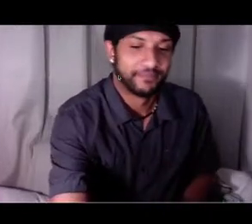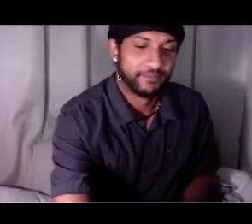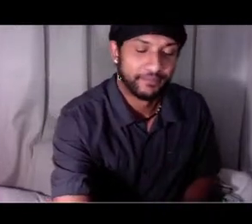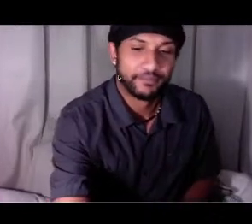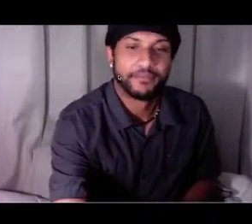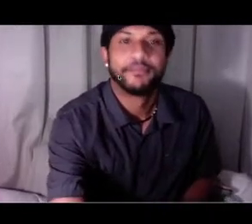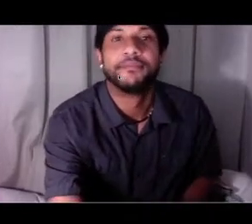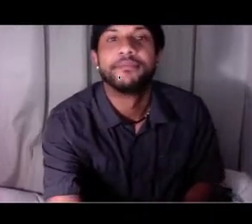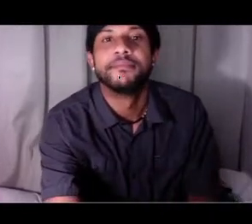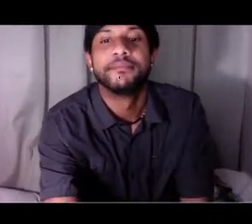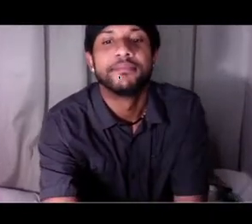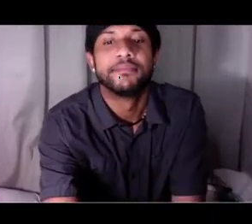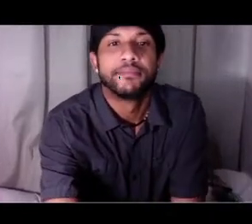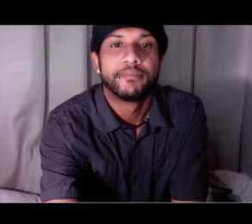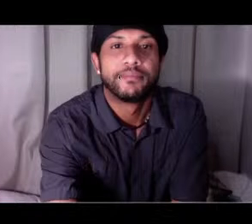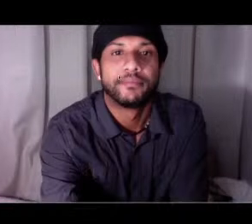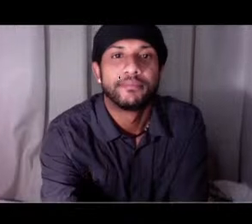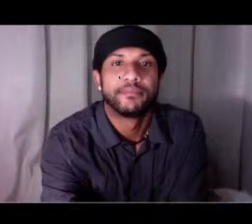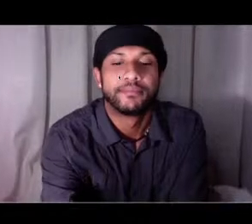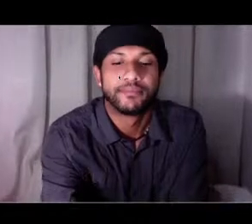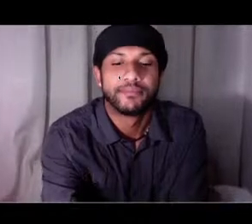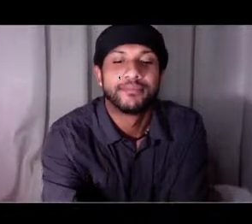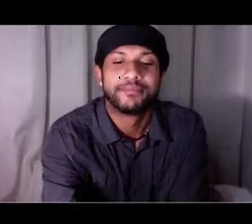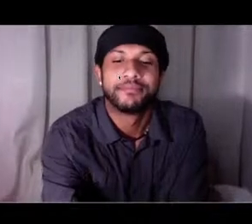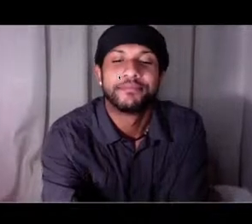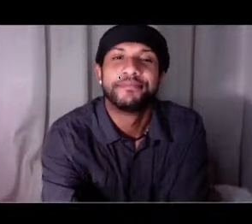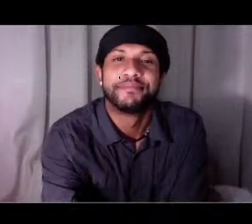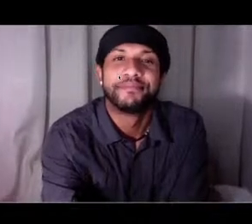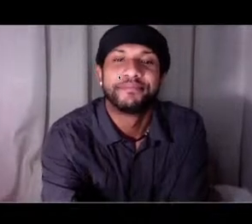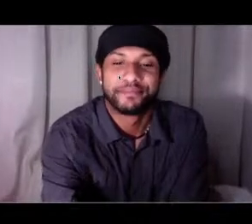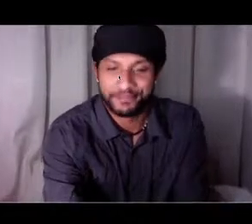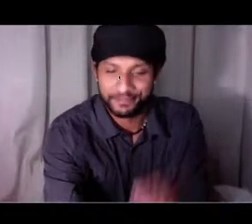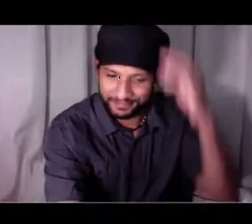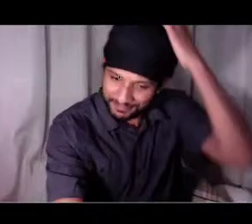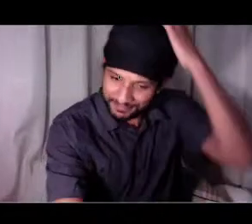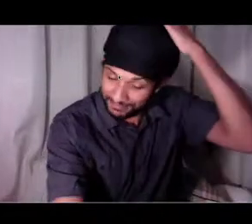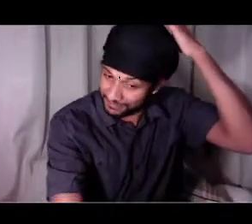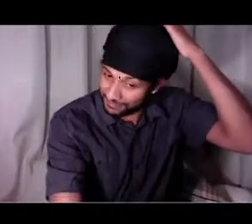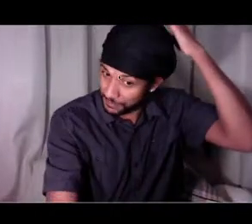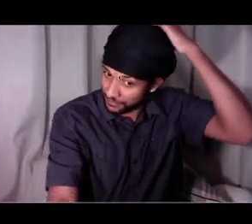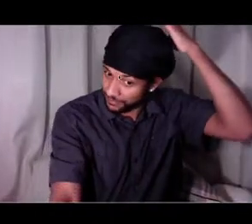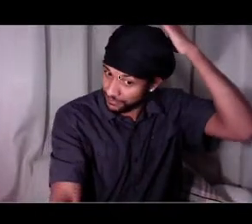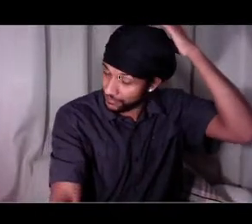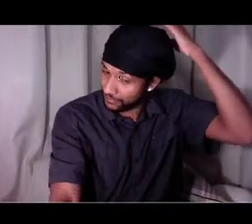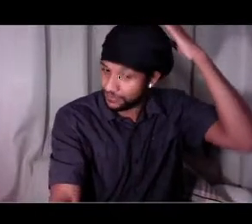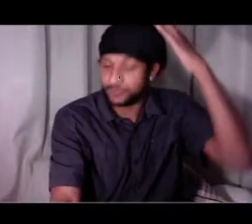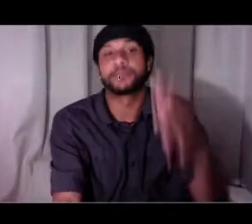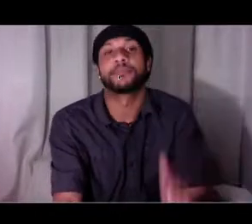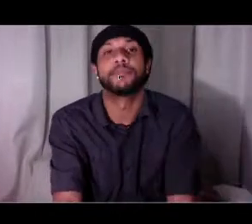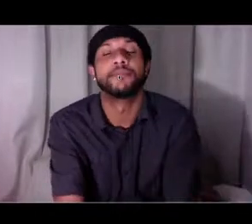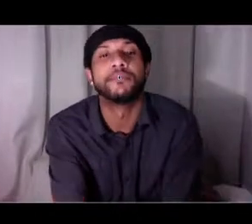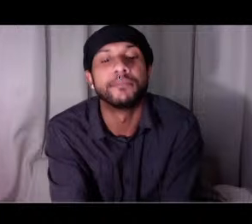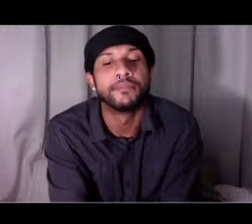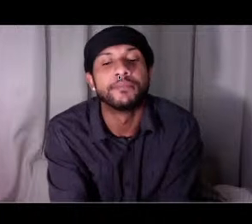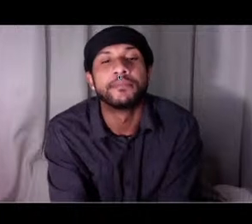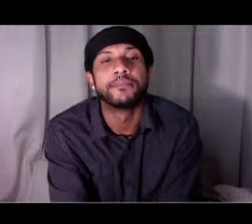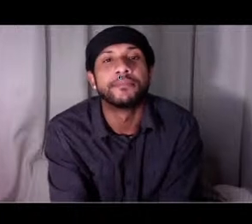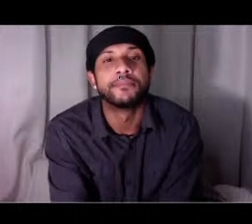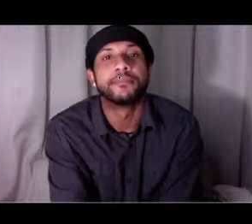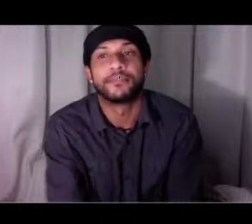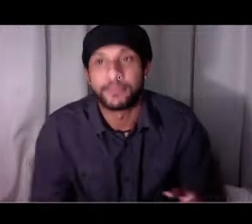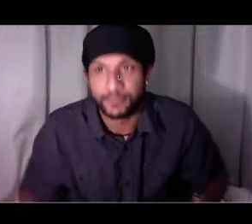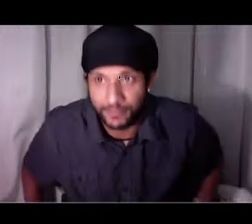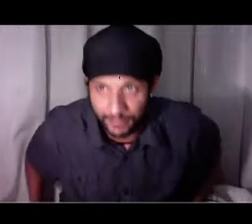and congratulations to slop presentation to Jennifer and Trisha it was really great